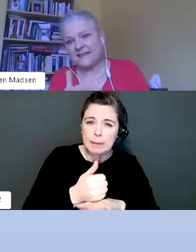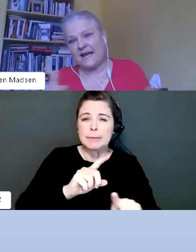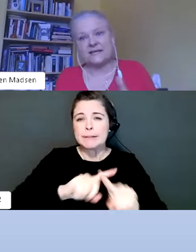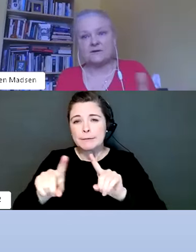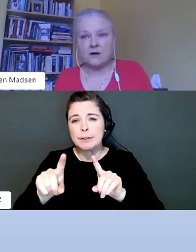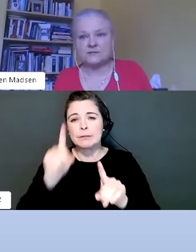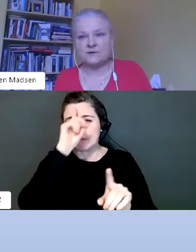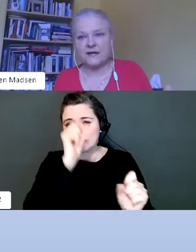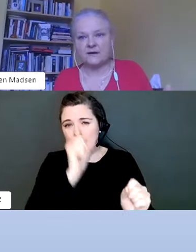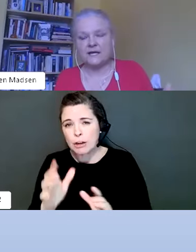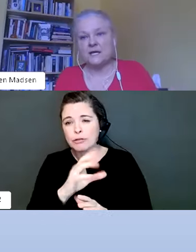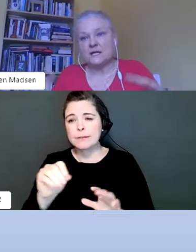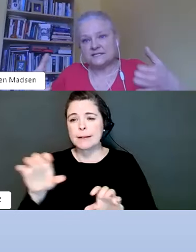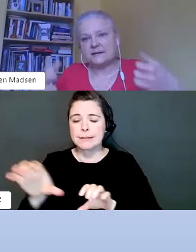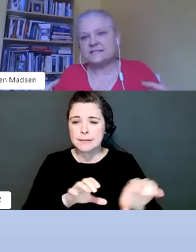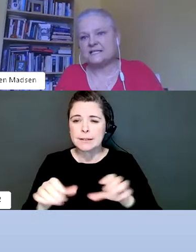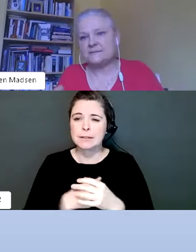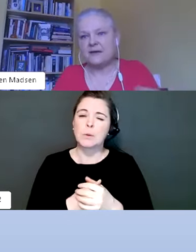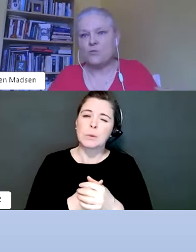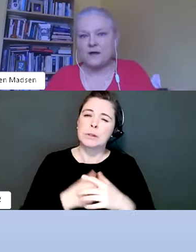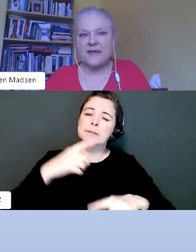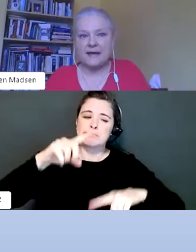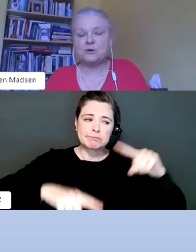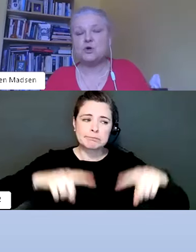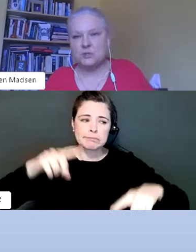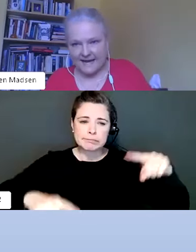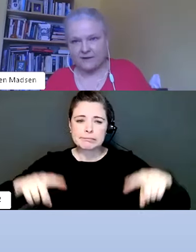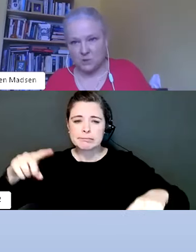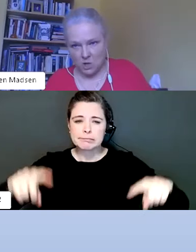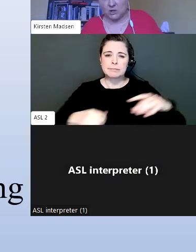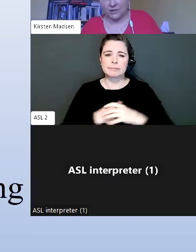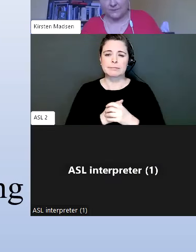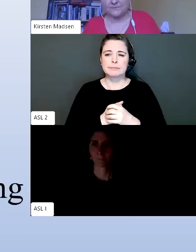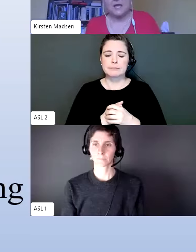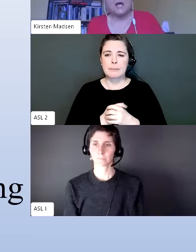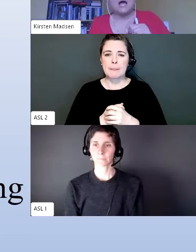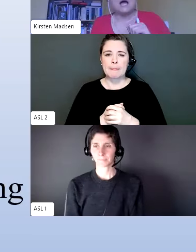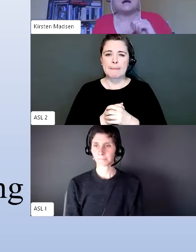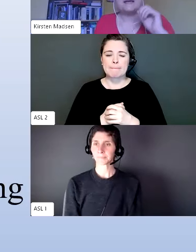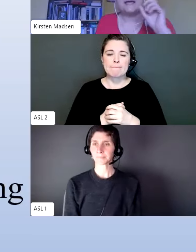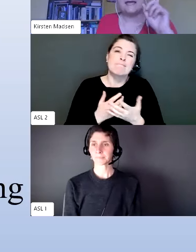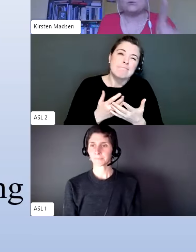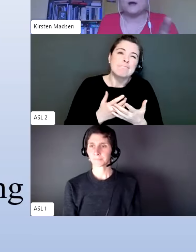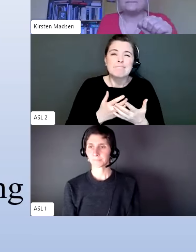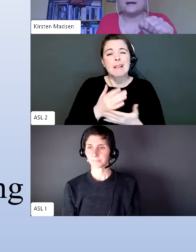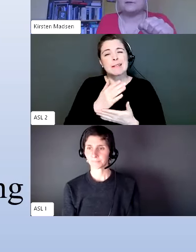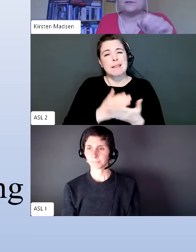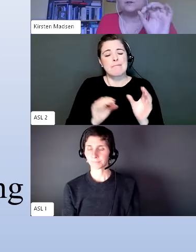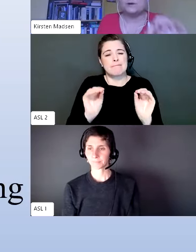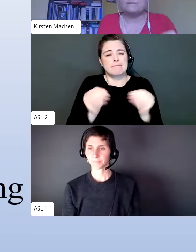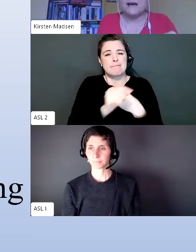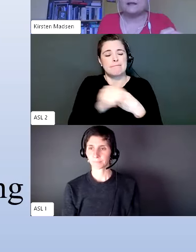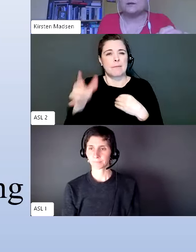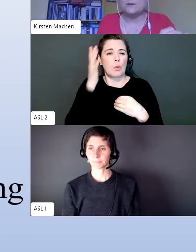but that can also vary. Some sites may want that pulled out longer. And 1 month